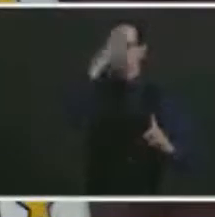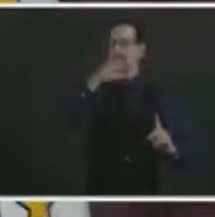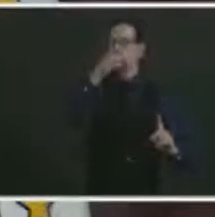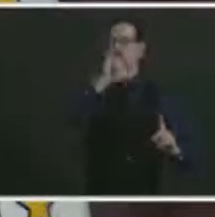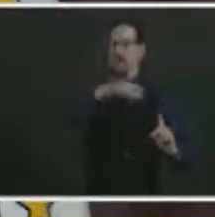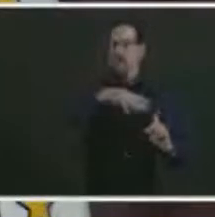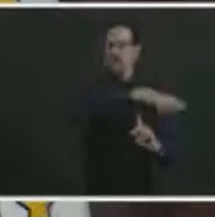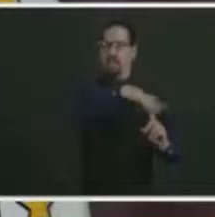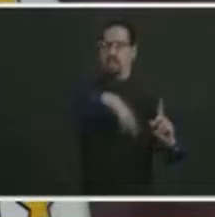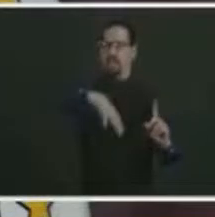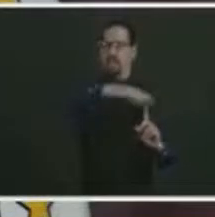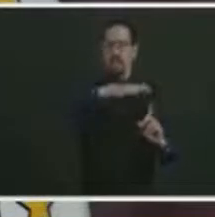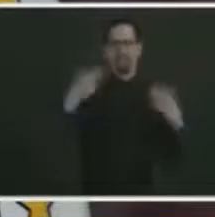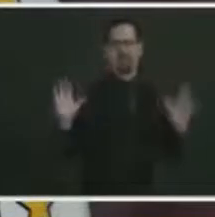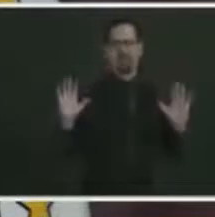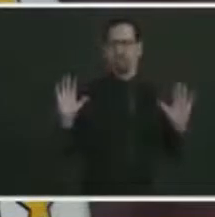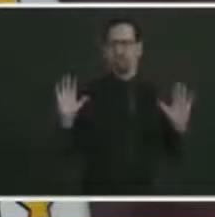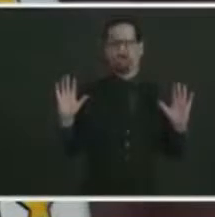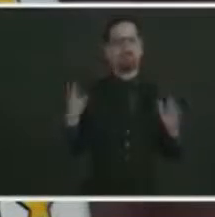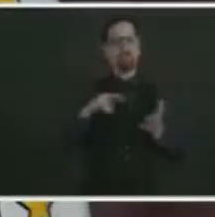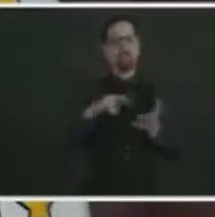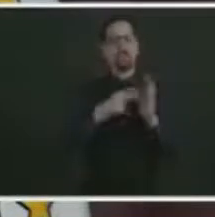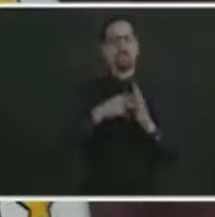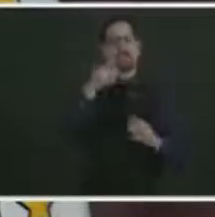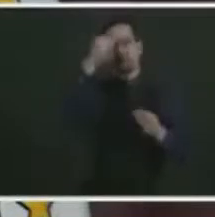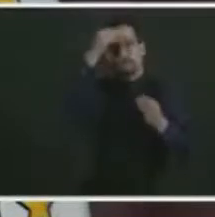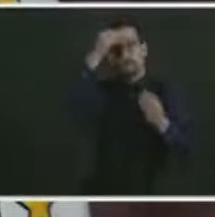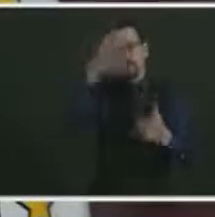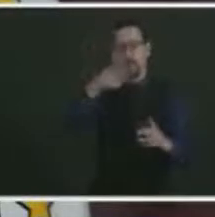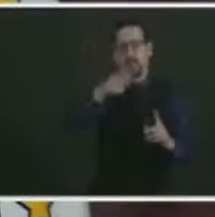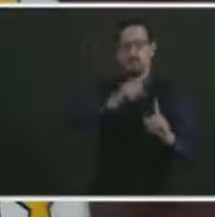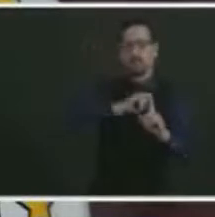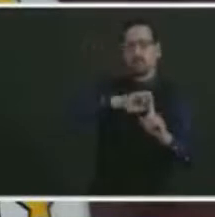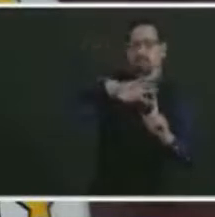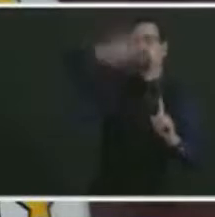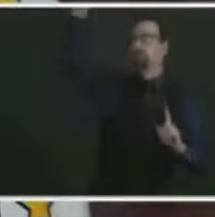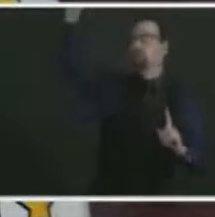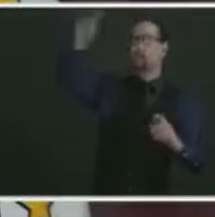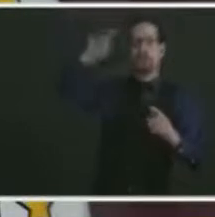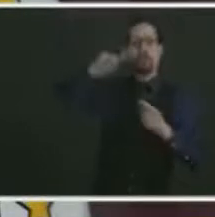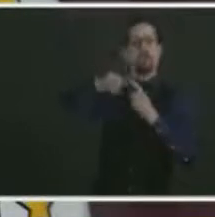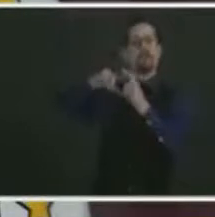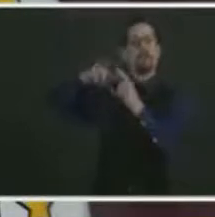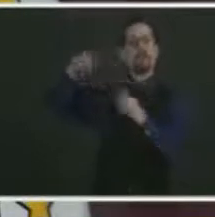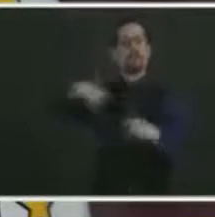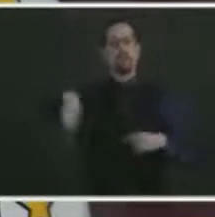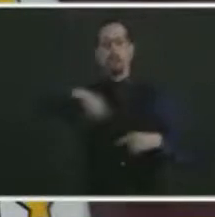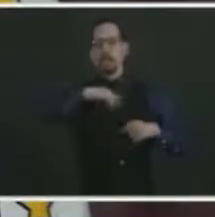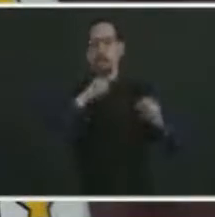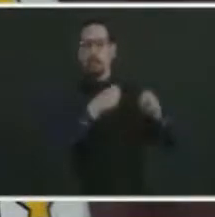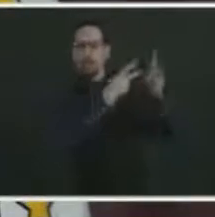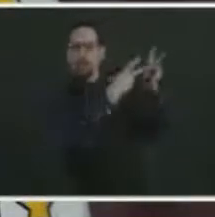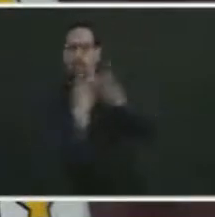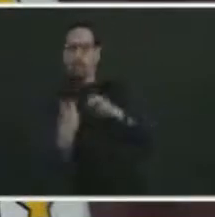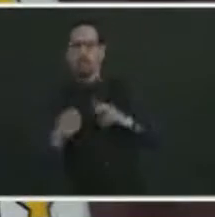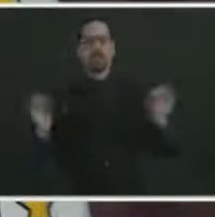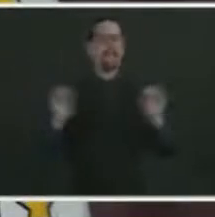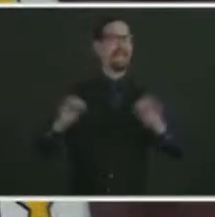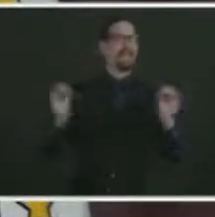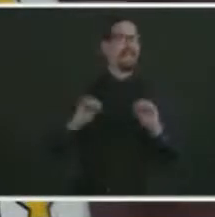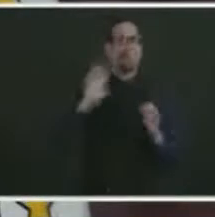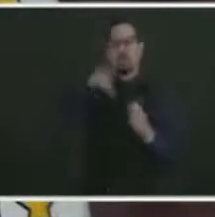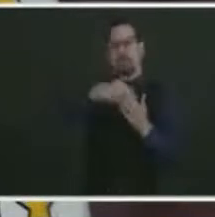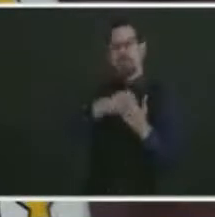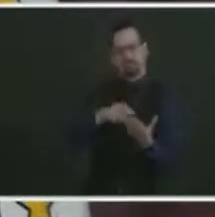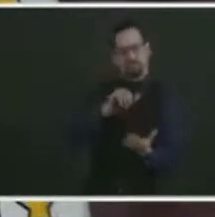birthday. Another point I want to hammer home, because we're getting it constantly, this has nothing to